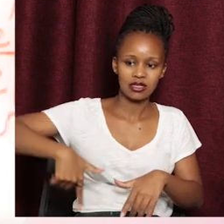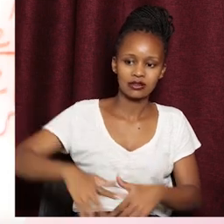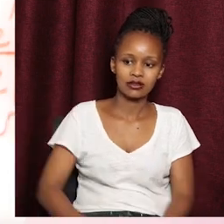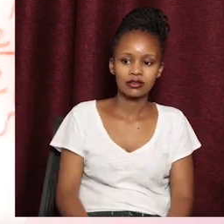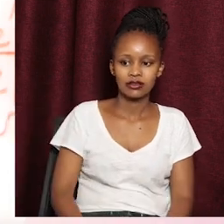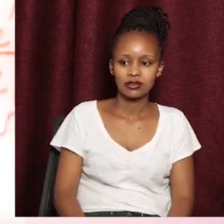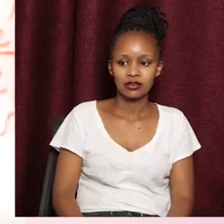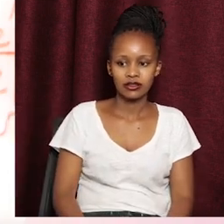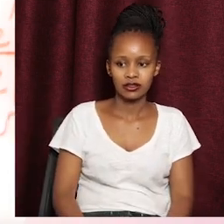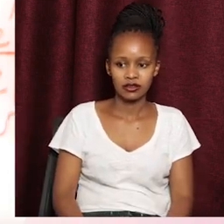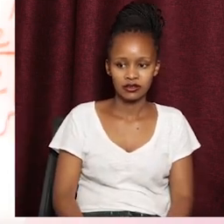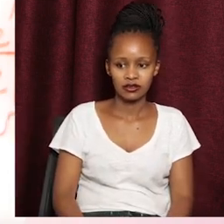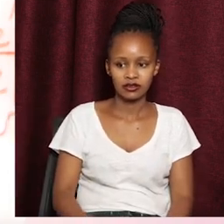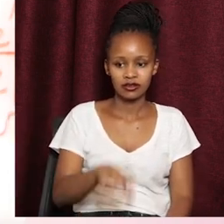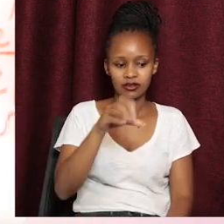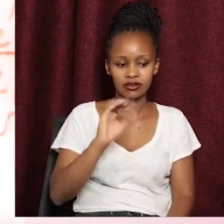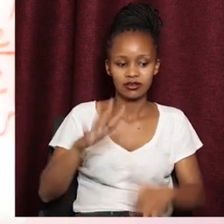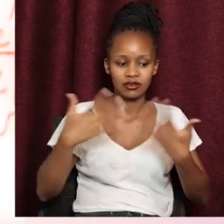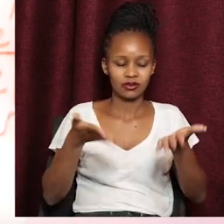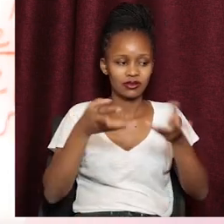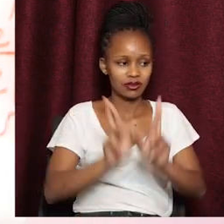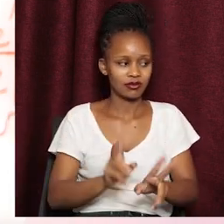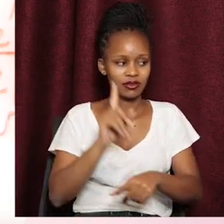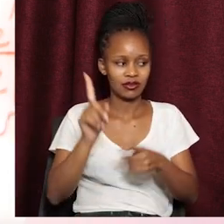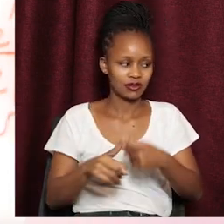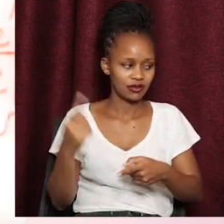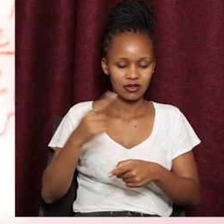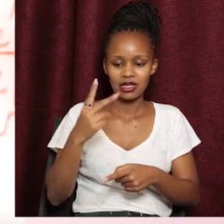So what will happen when it will only be the 2 of us?